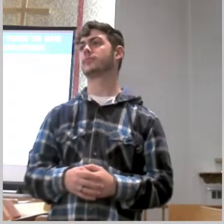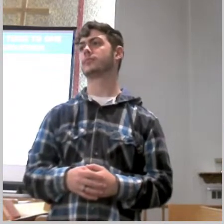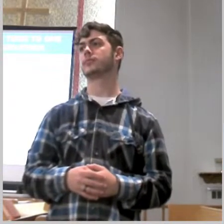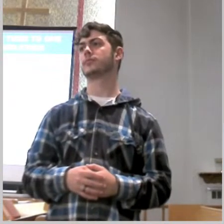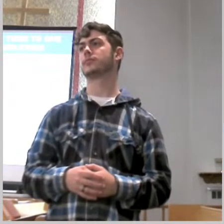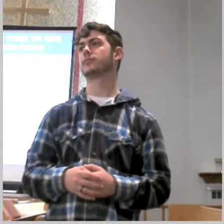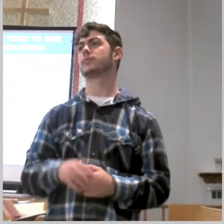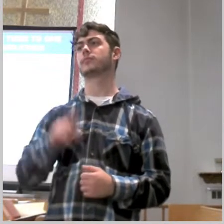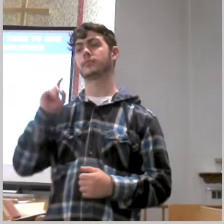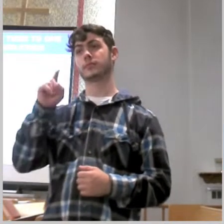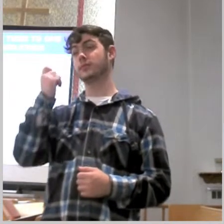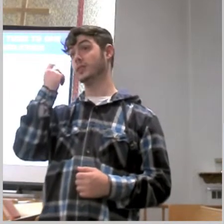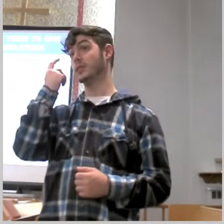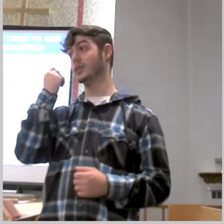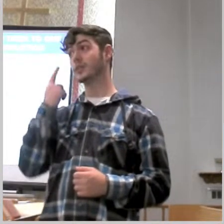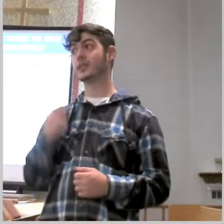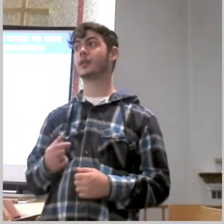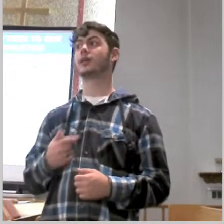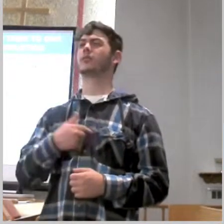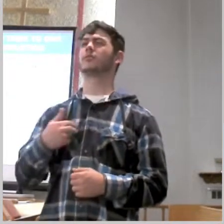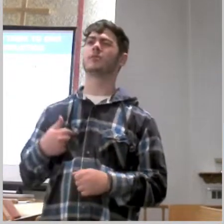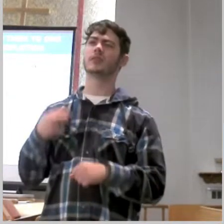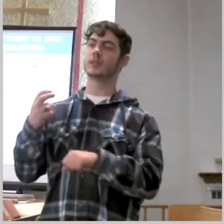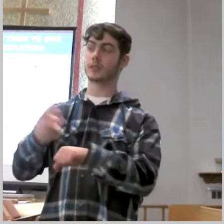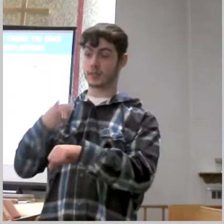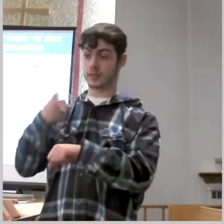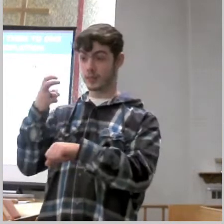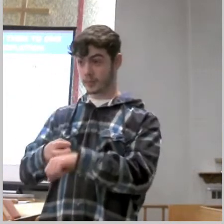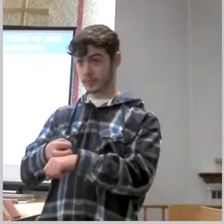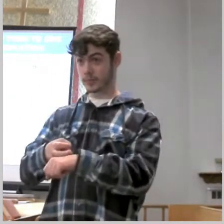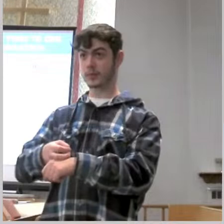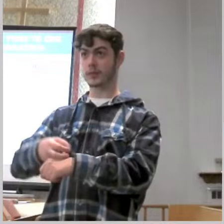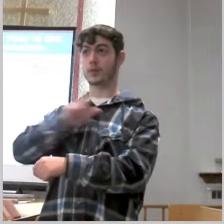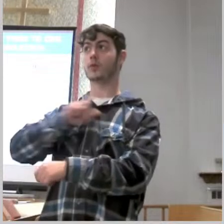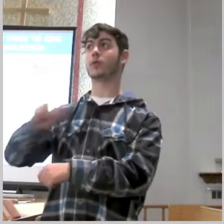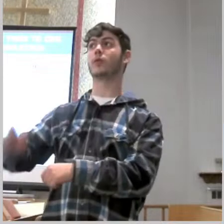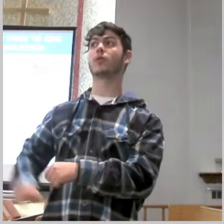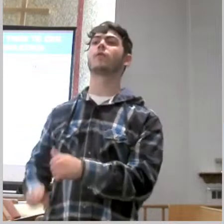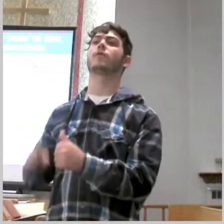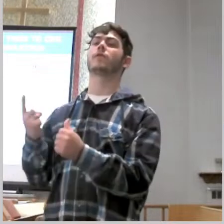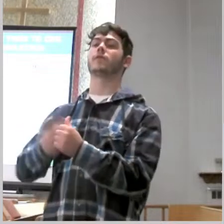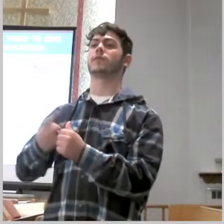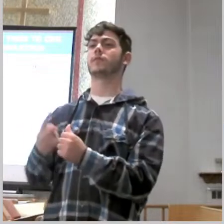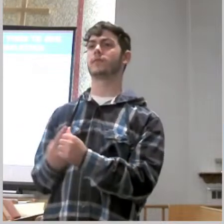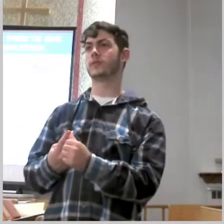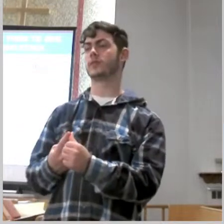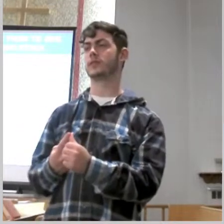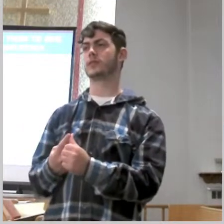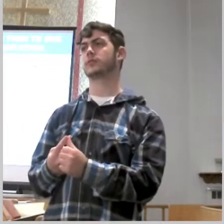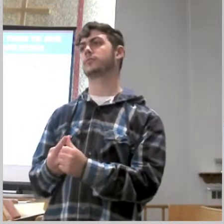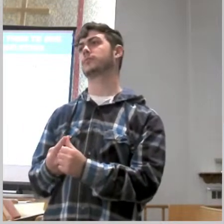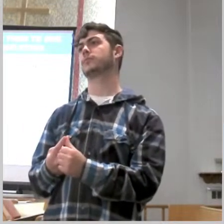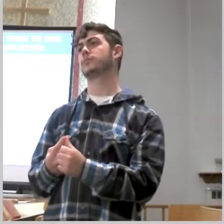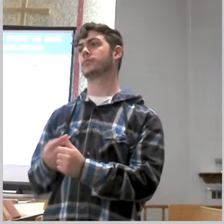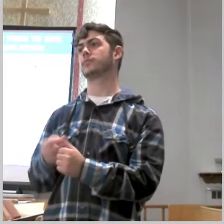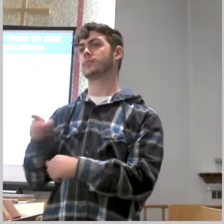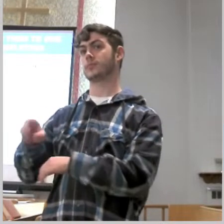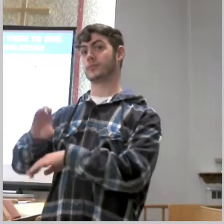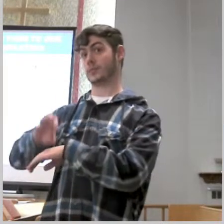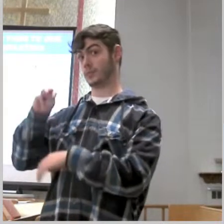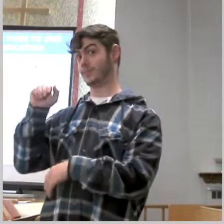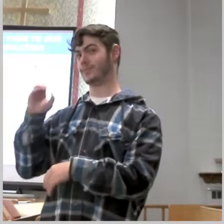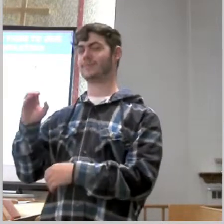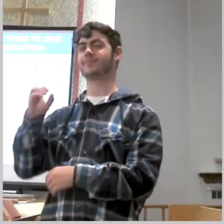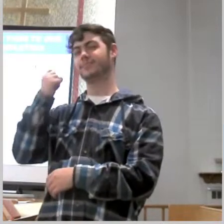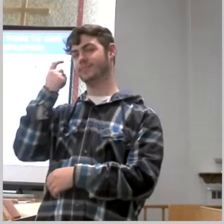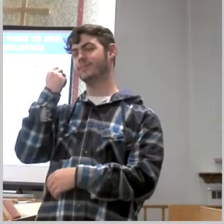and understand that this is a commitment to the Lord first. That's what the Macedonian churches understood. Their giving was an